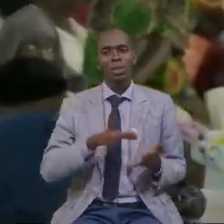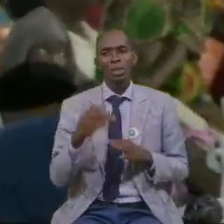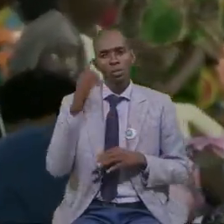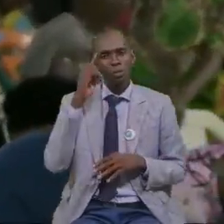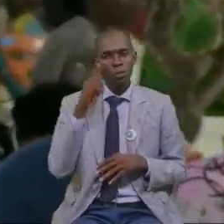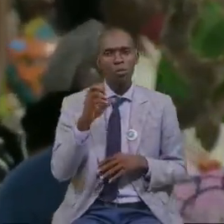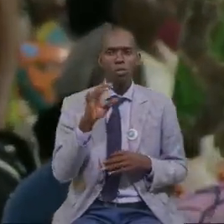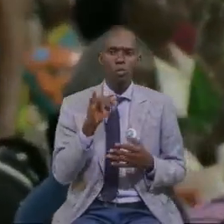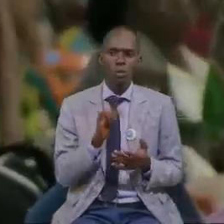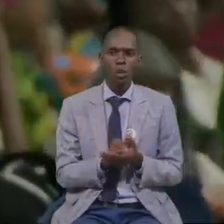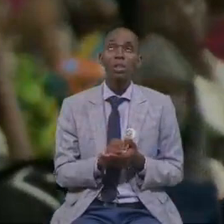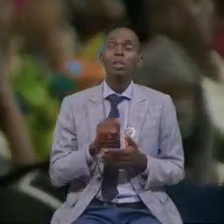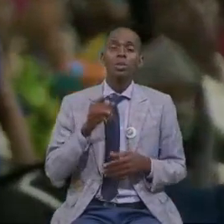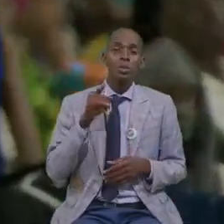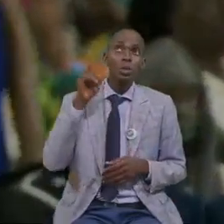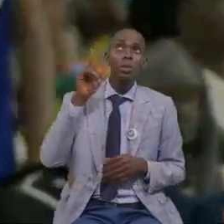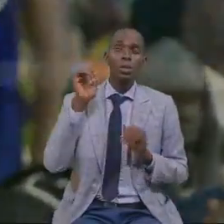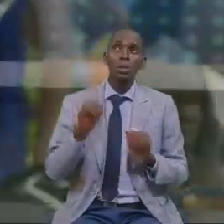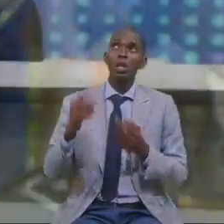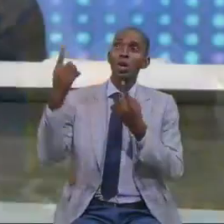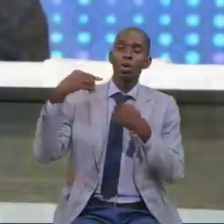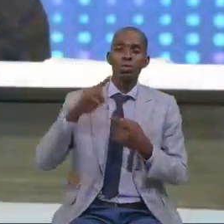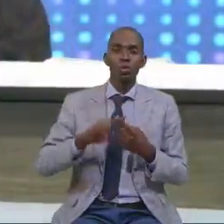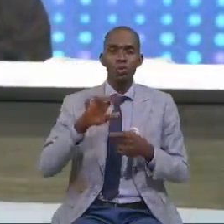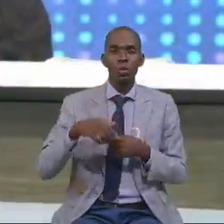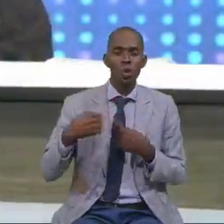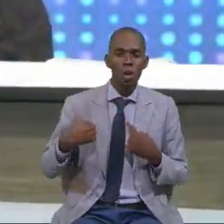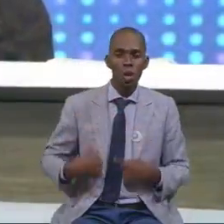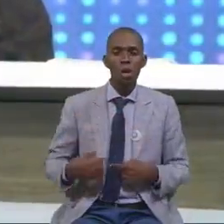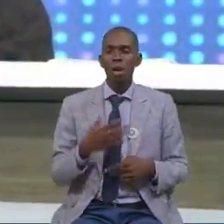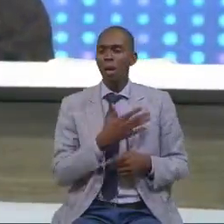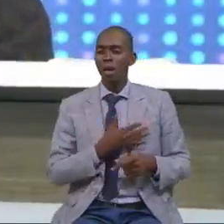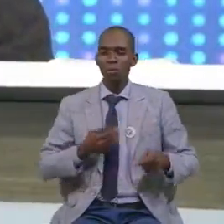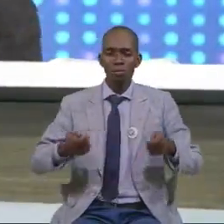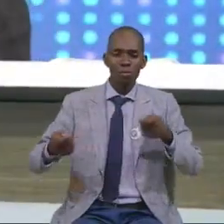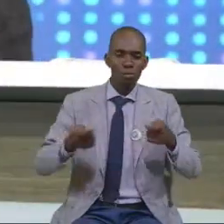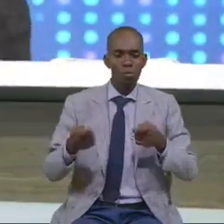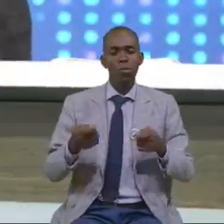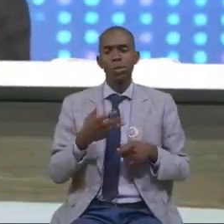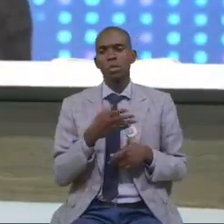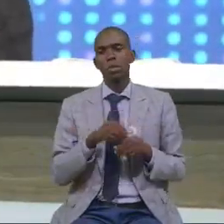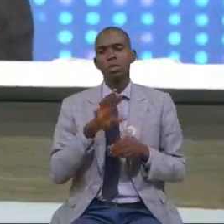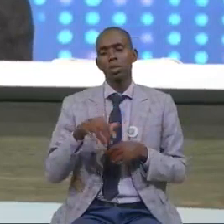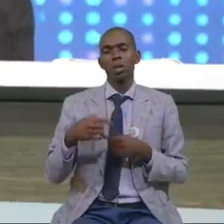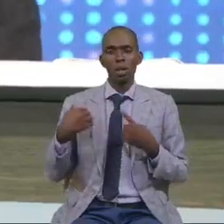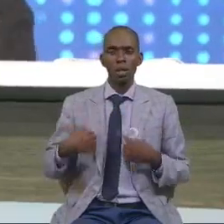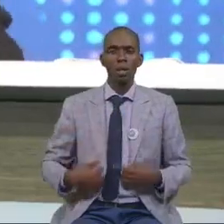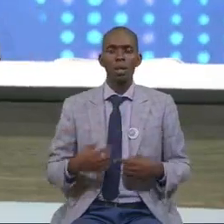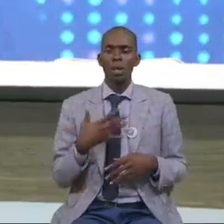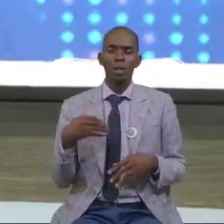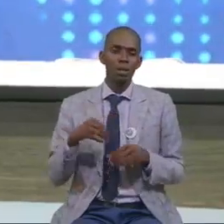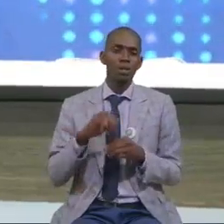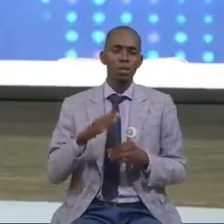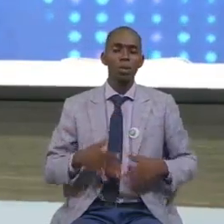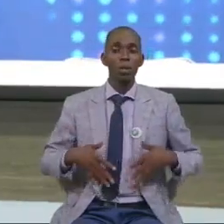that it can come to your heart and rule and reign in your heart and in your life. And